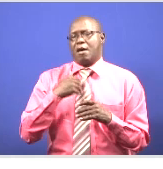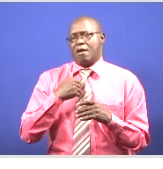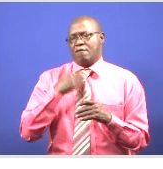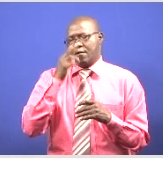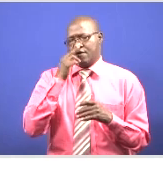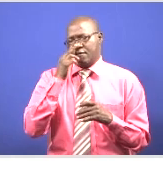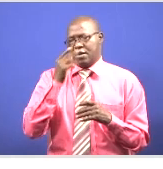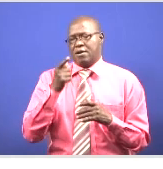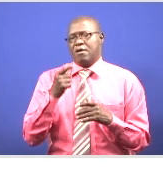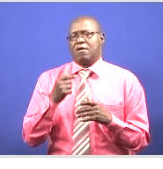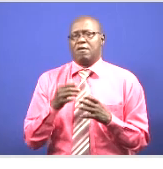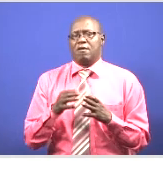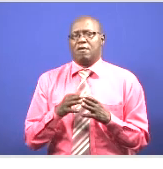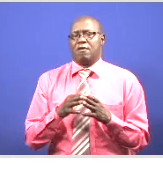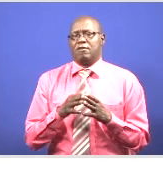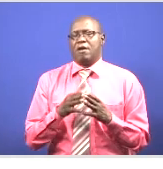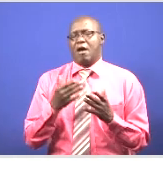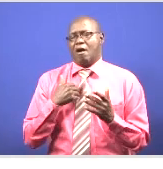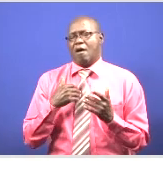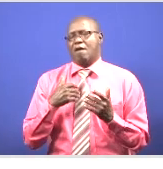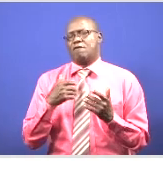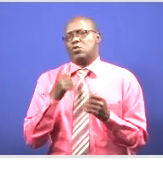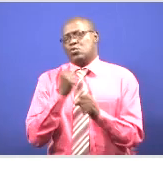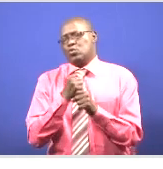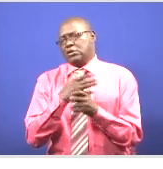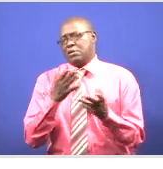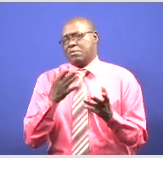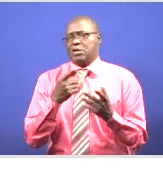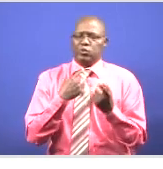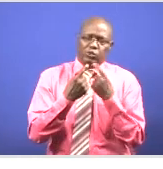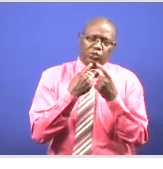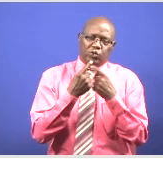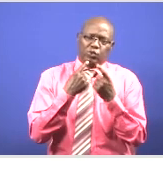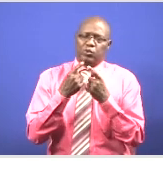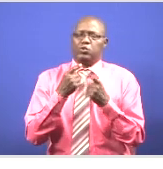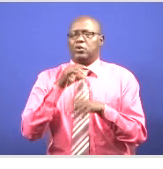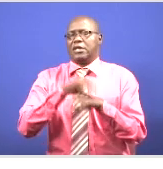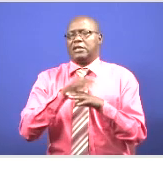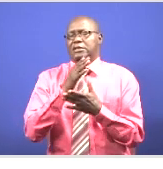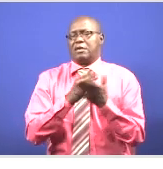some tricks to just talk Jamaican so that he gets some money.